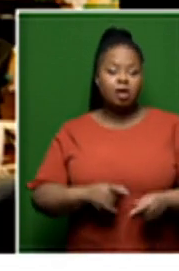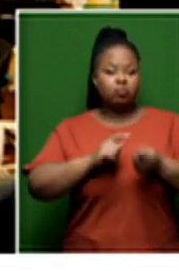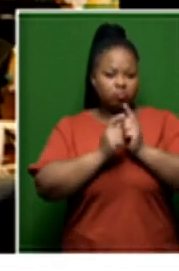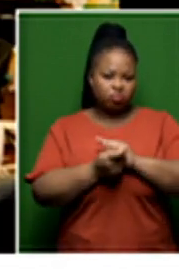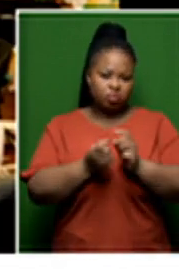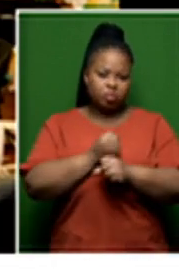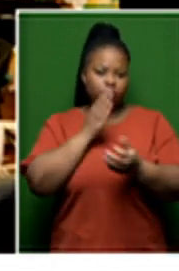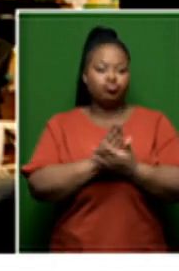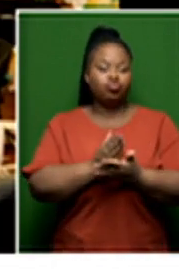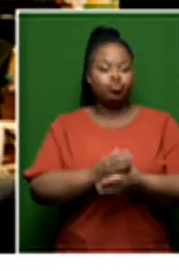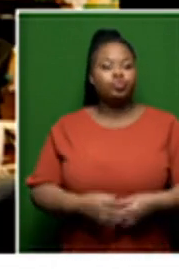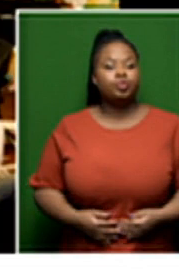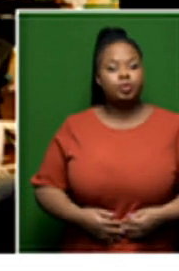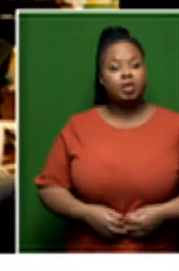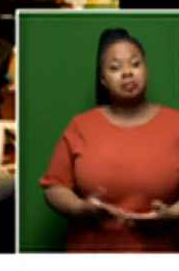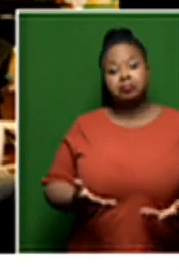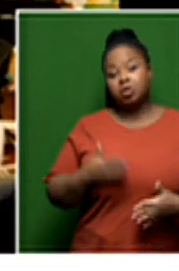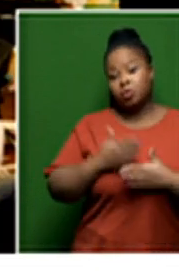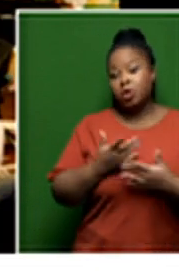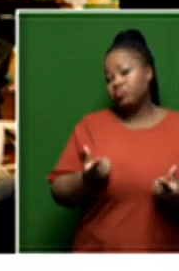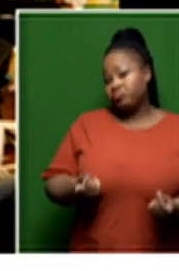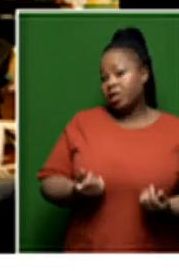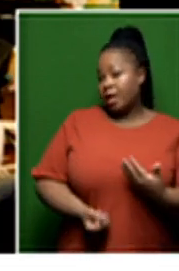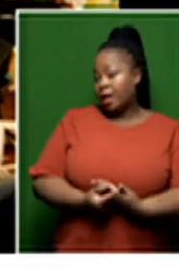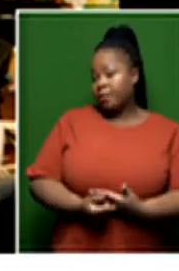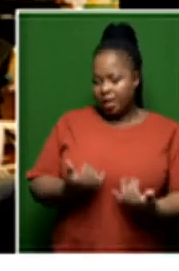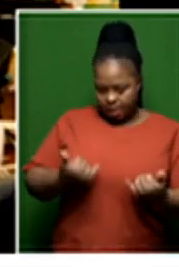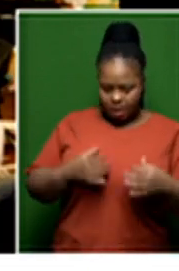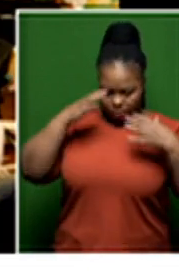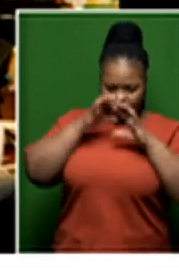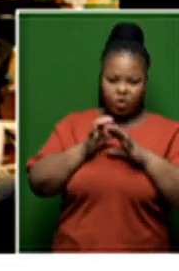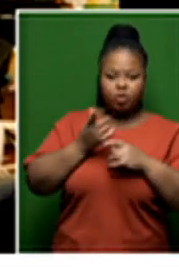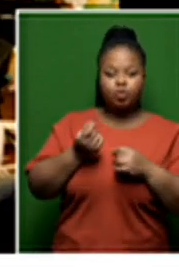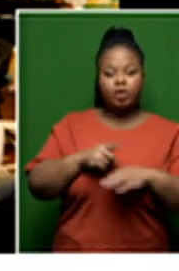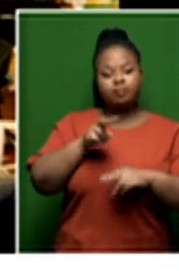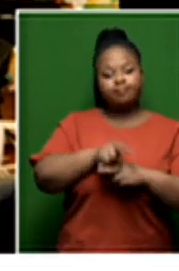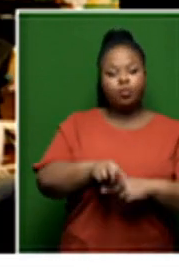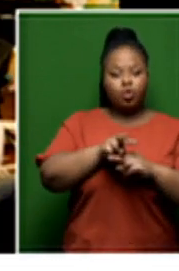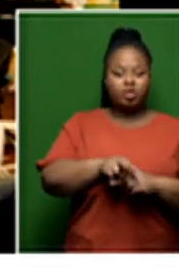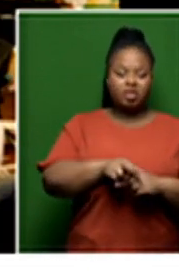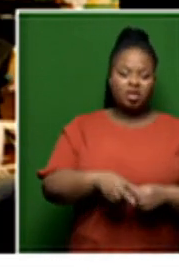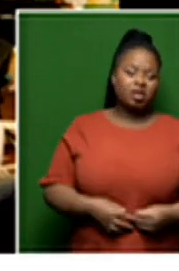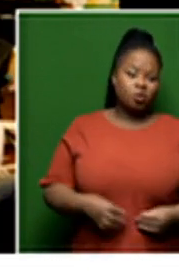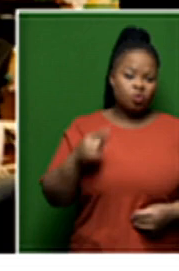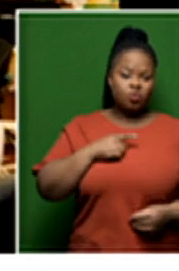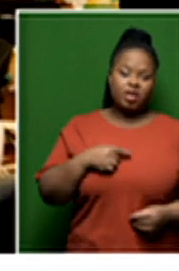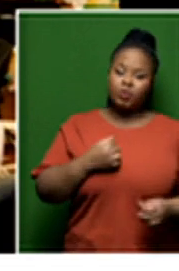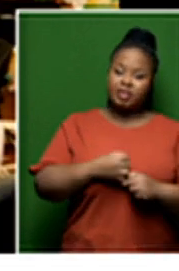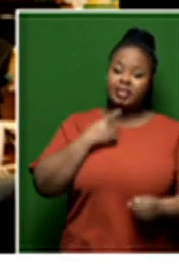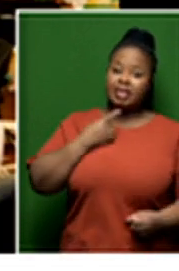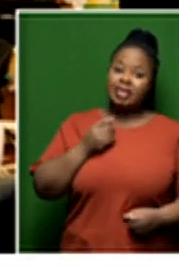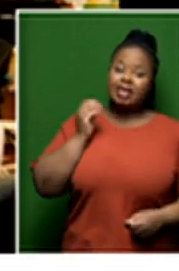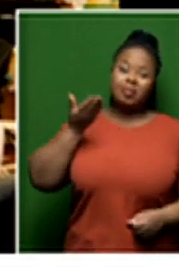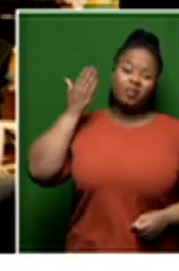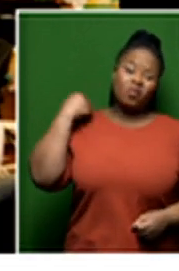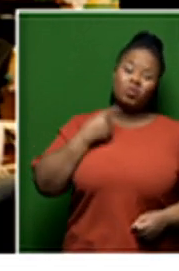make sure that the work is done. And the focus now is monitoring. I mean, we've moved away from saying the money is the